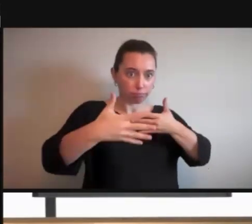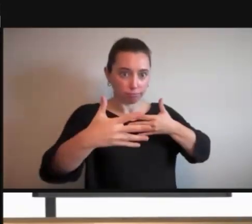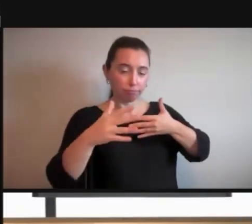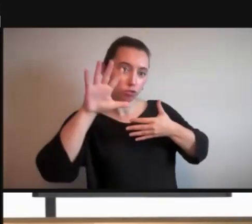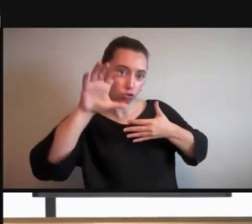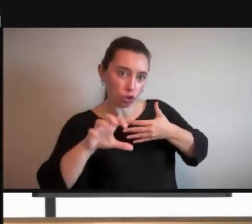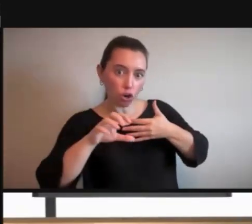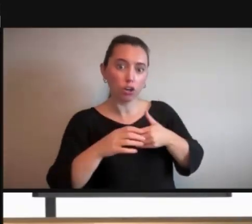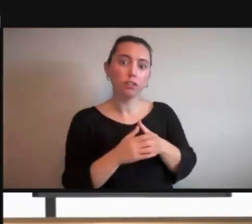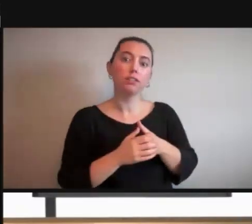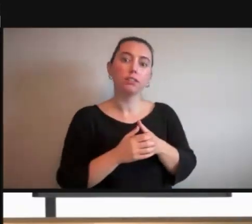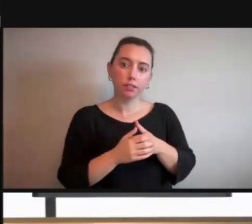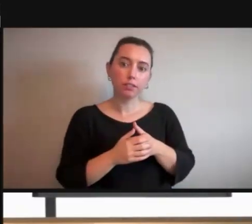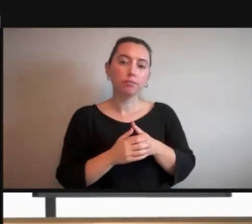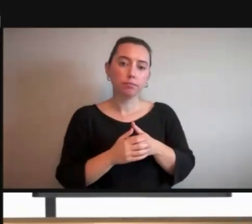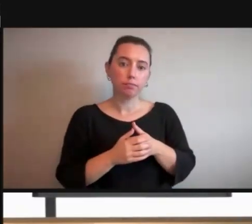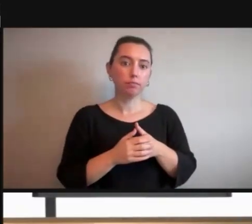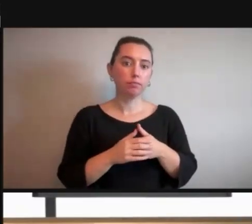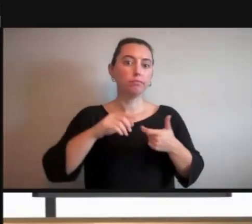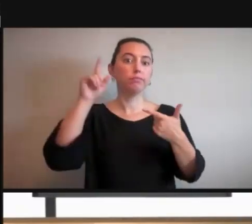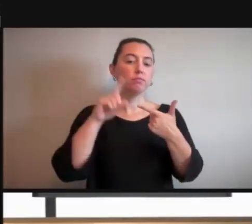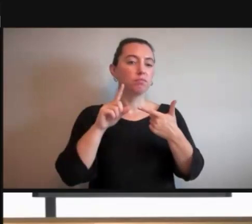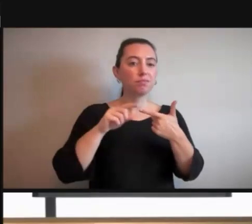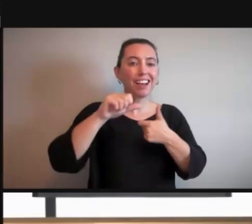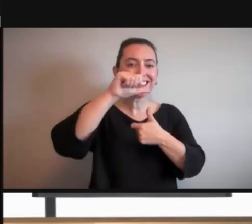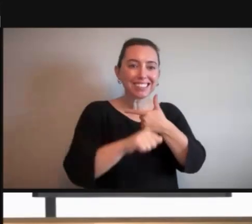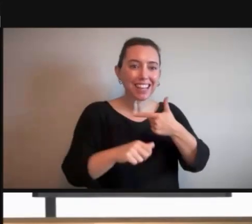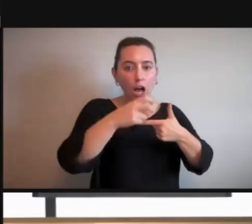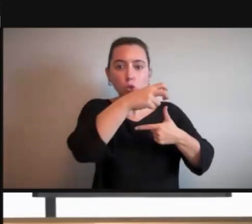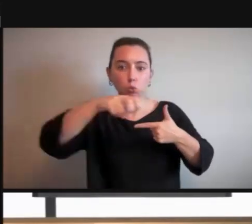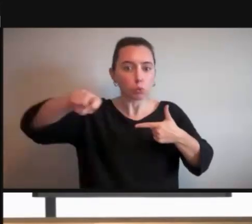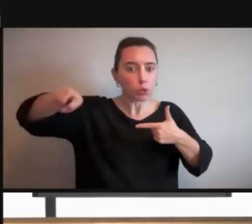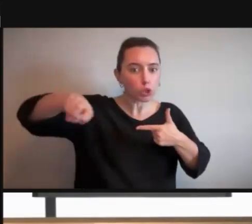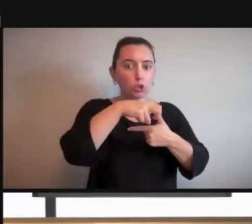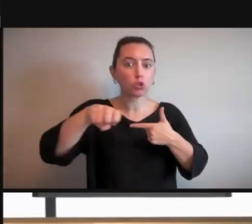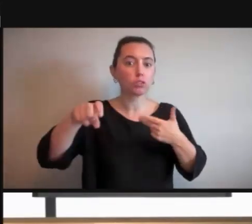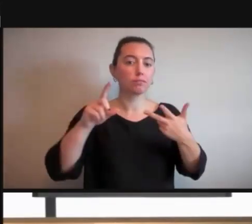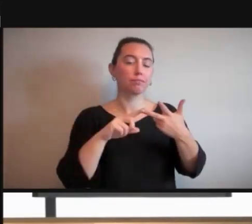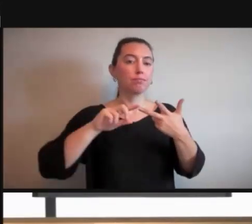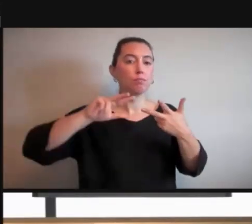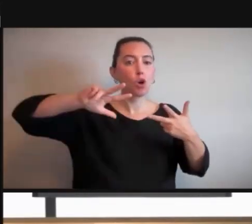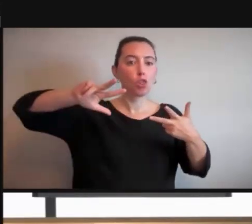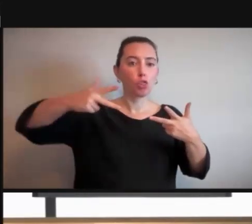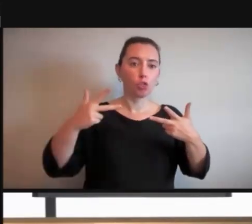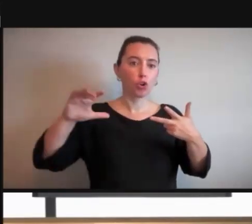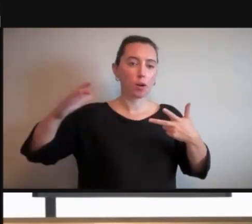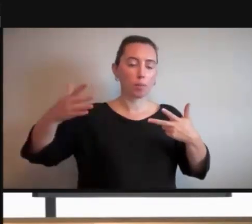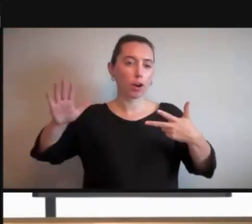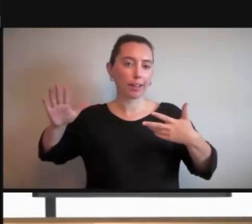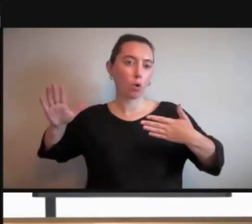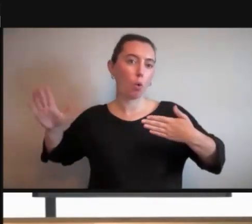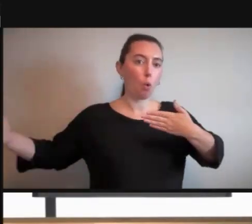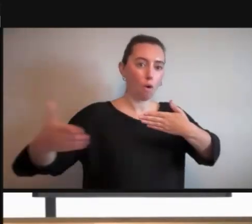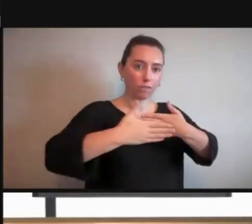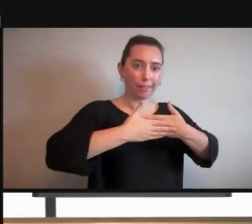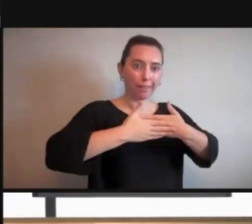maybe yet now. Third-party accessibility overlays, much hated, but still around and increasingly around. They would also be